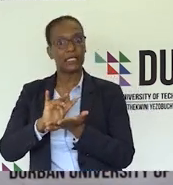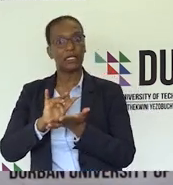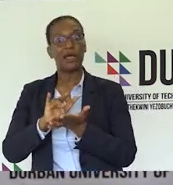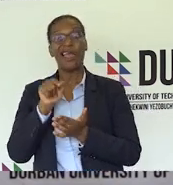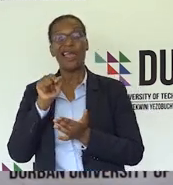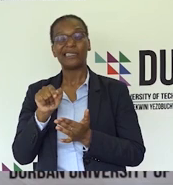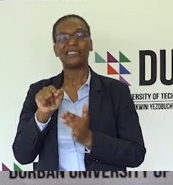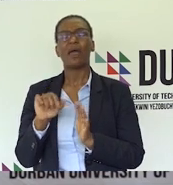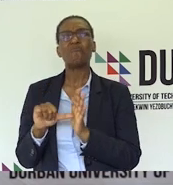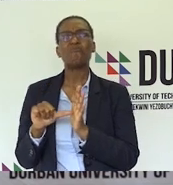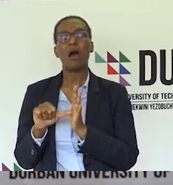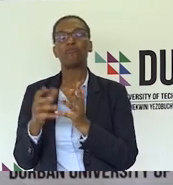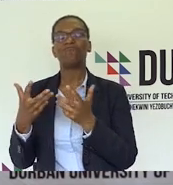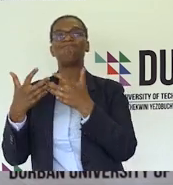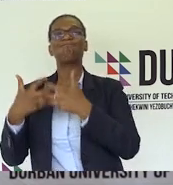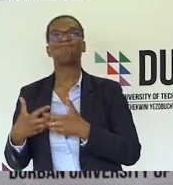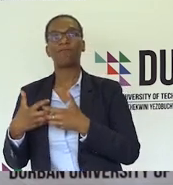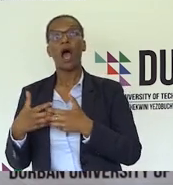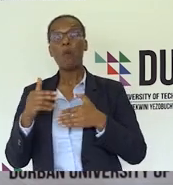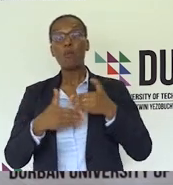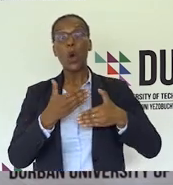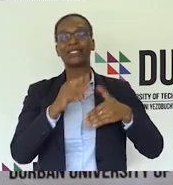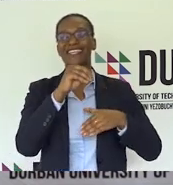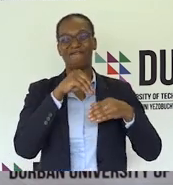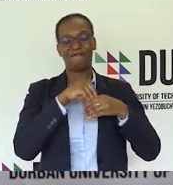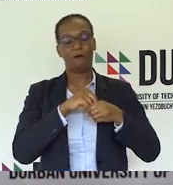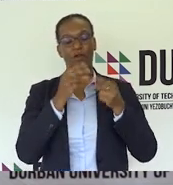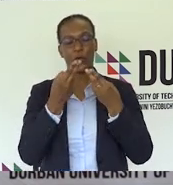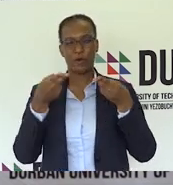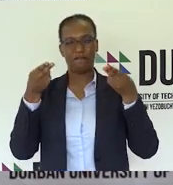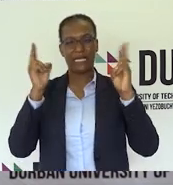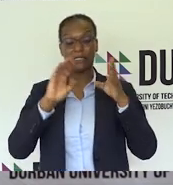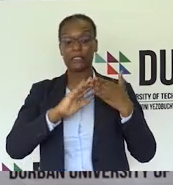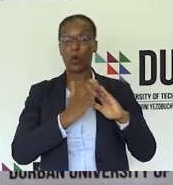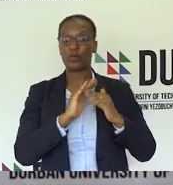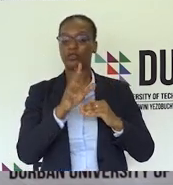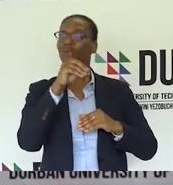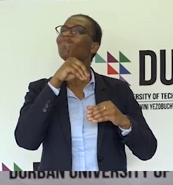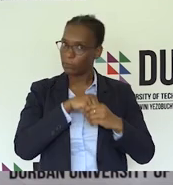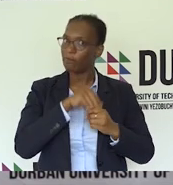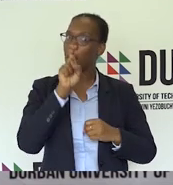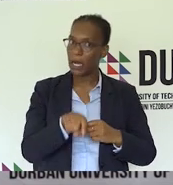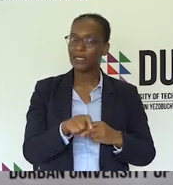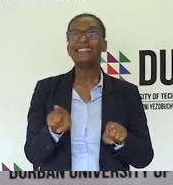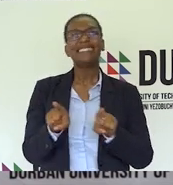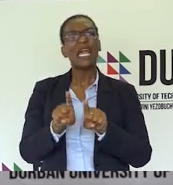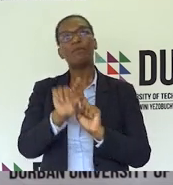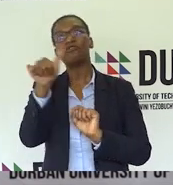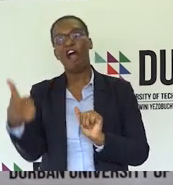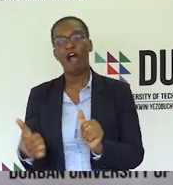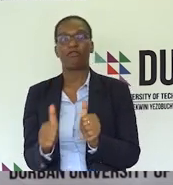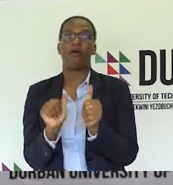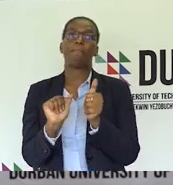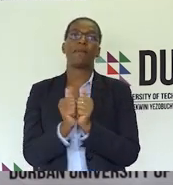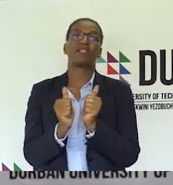It is a collegial and collaborative process that involves the entire university community, as well as external